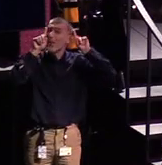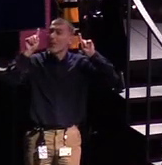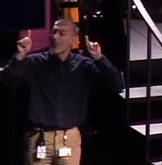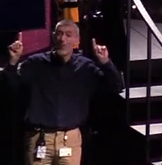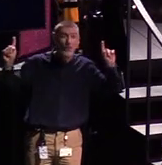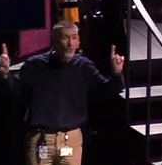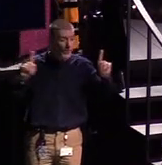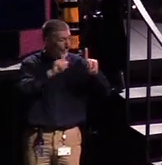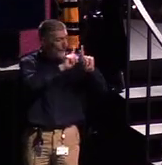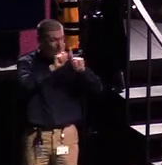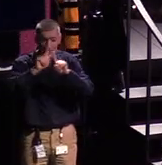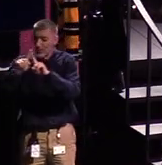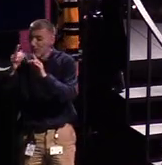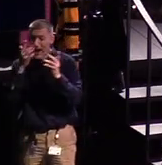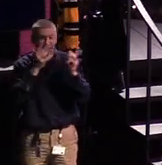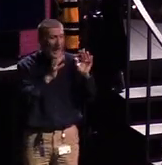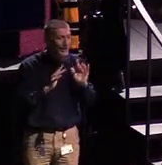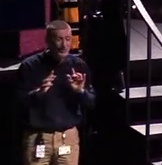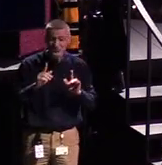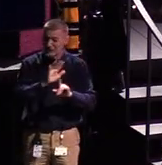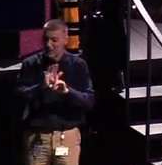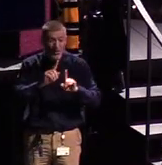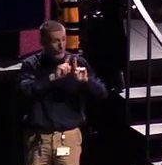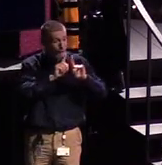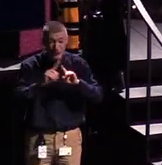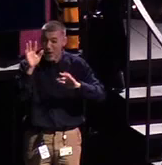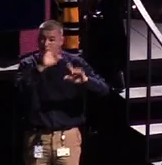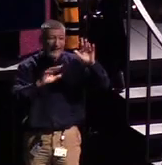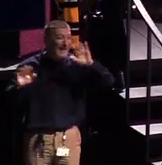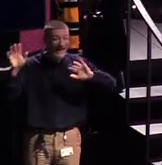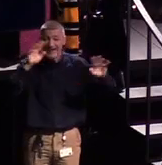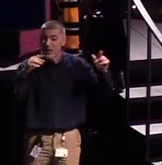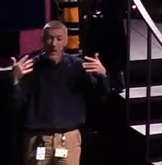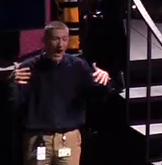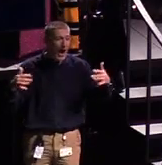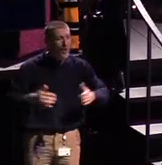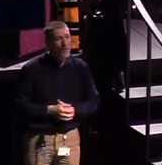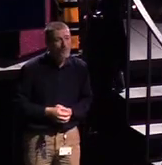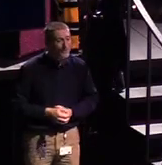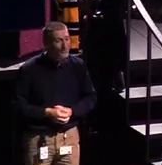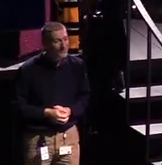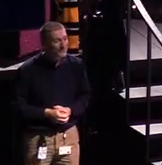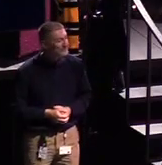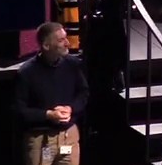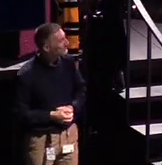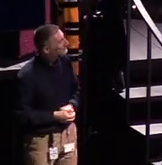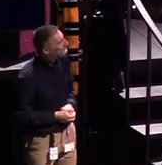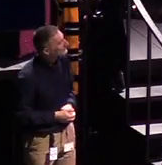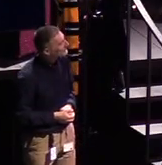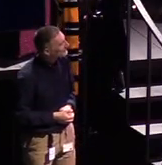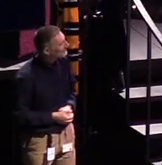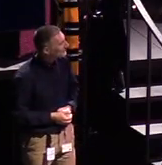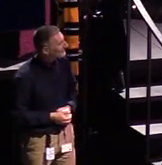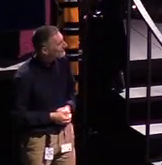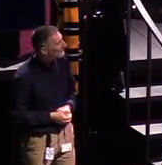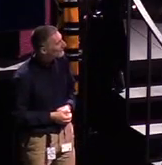backgrounds confetti is flying everywhere biscuit we initiate structural